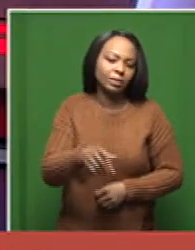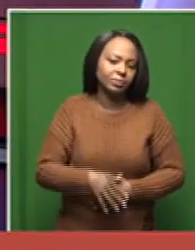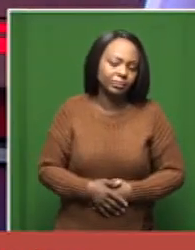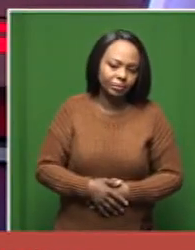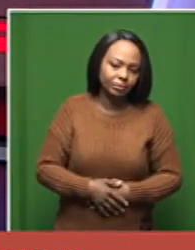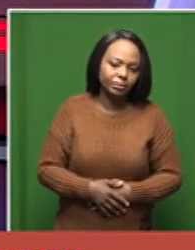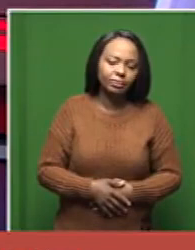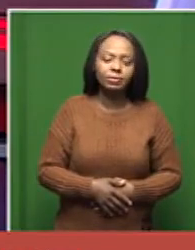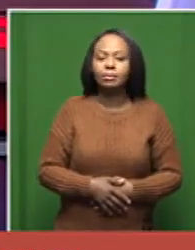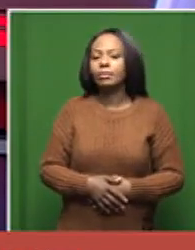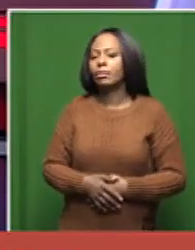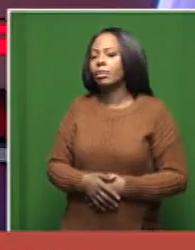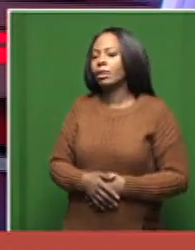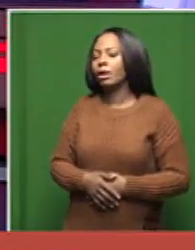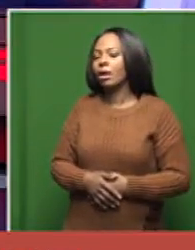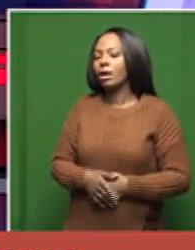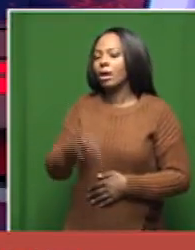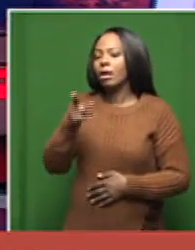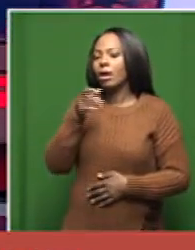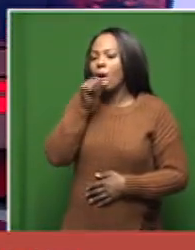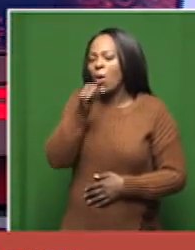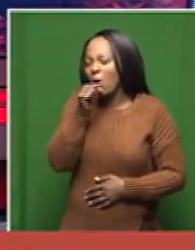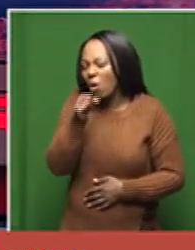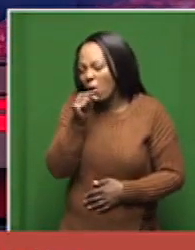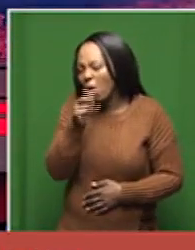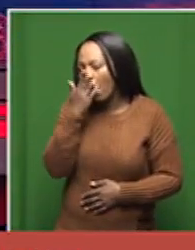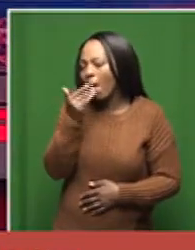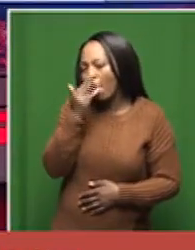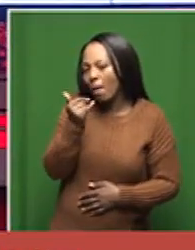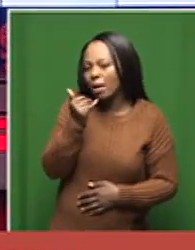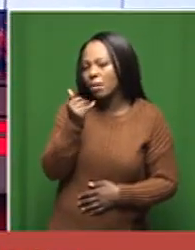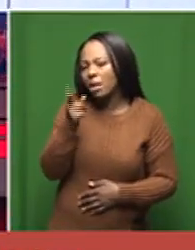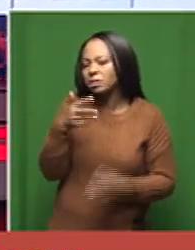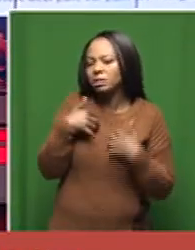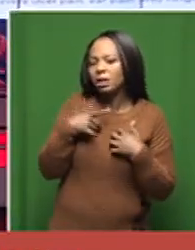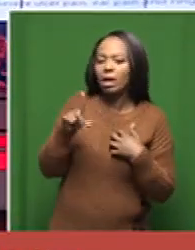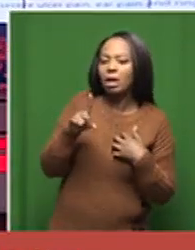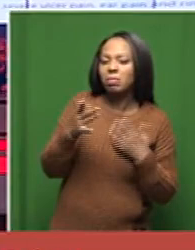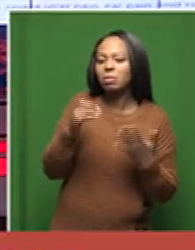if you get flu-like symptoms, don't panic. It could just be flu, I guess.